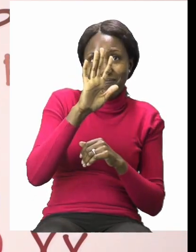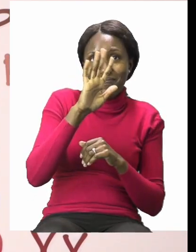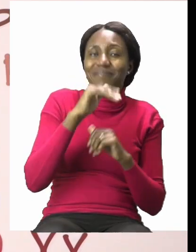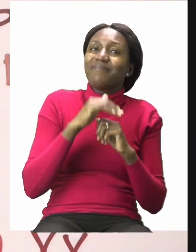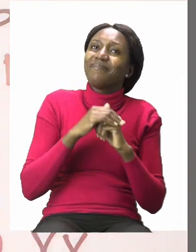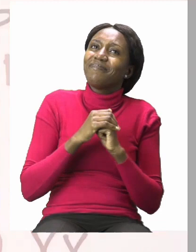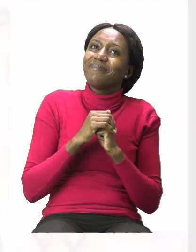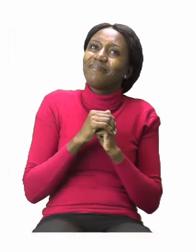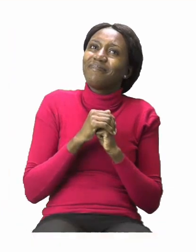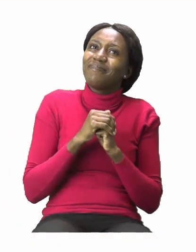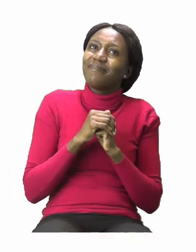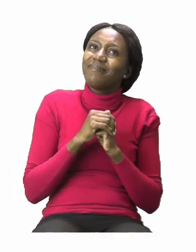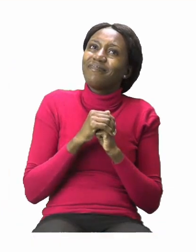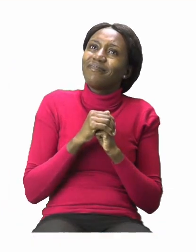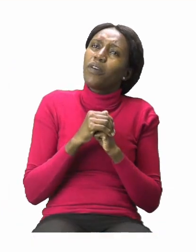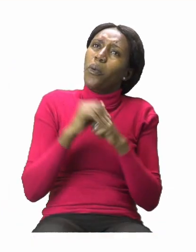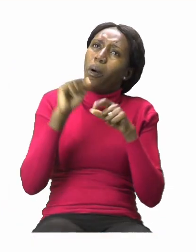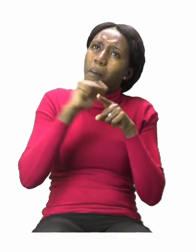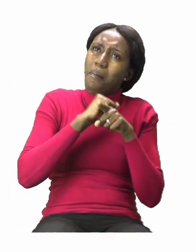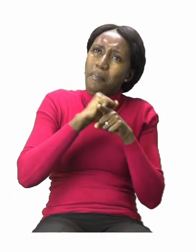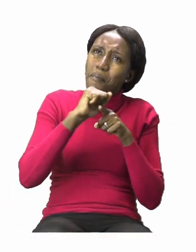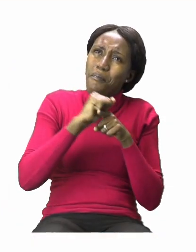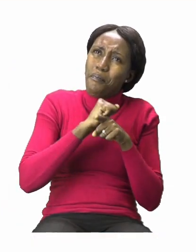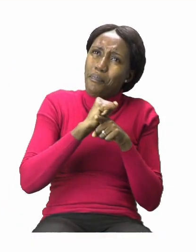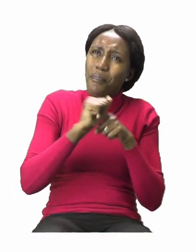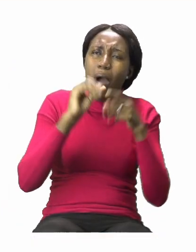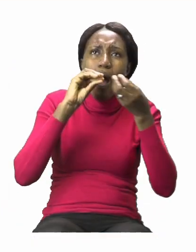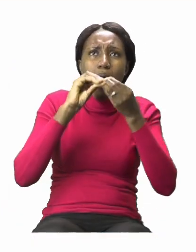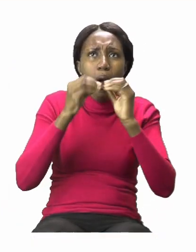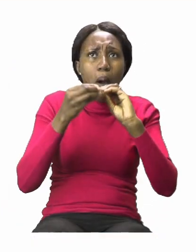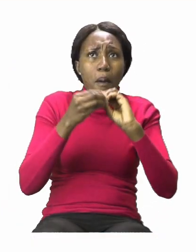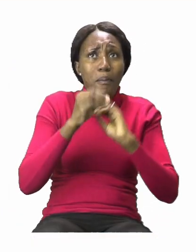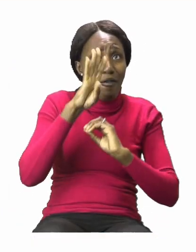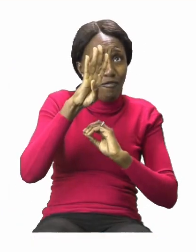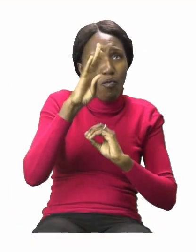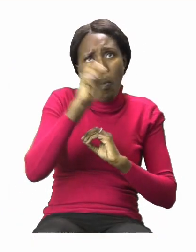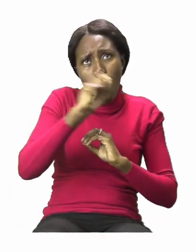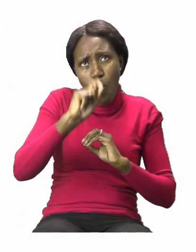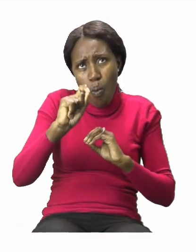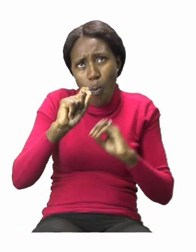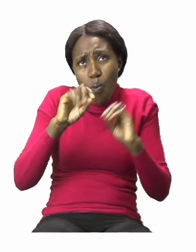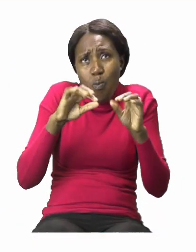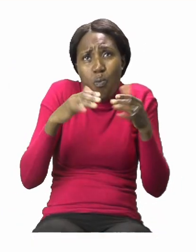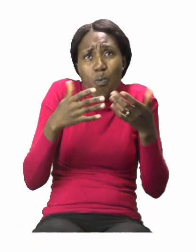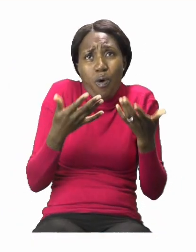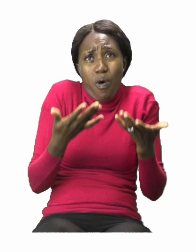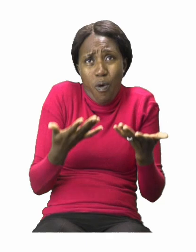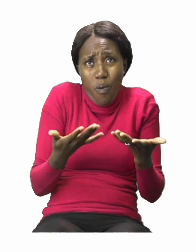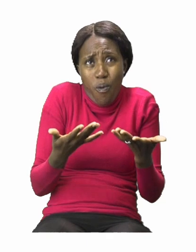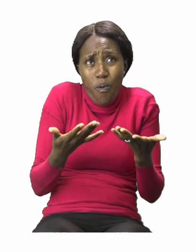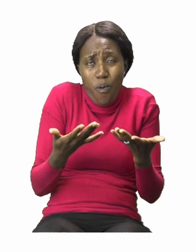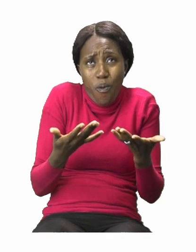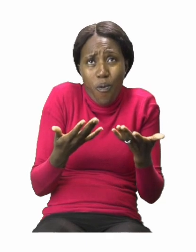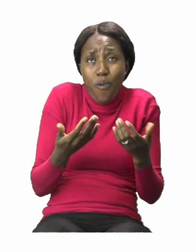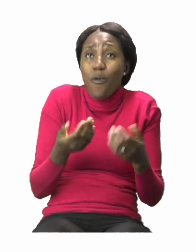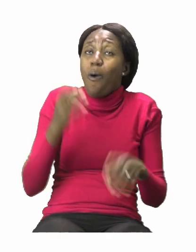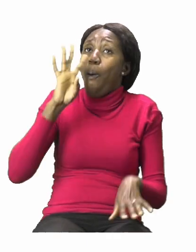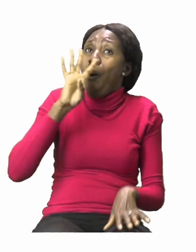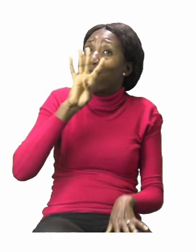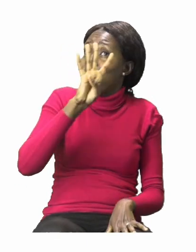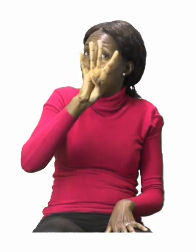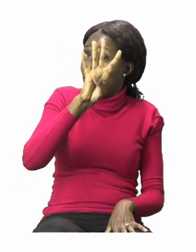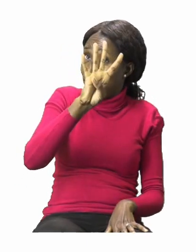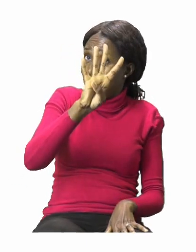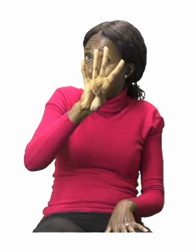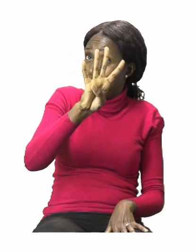5, we are going to be tracing the number 4. Everyone, let's say 4.